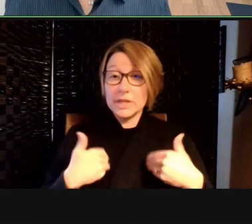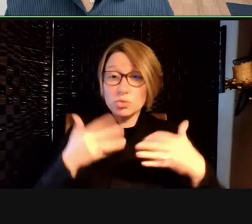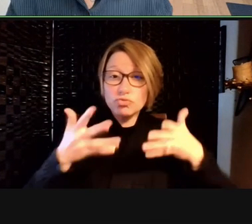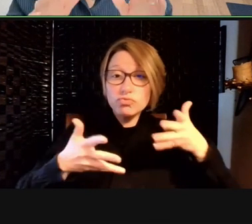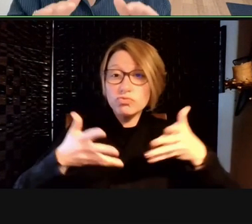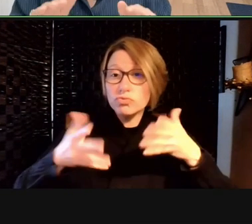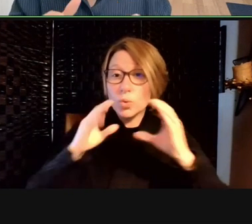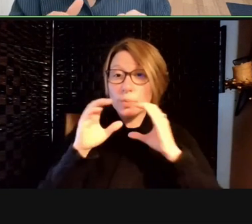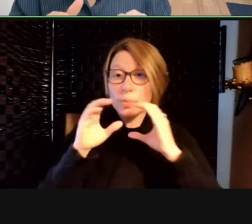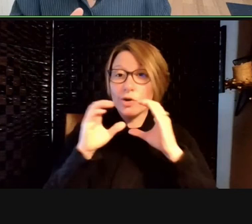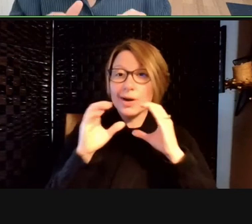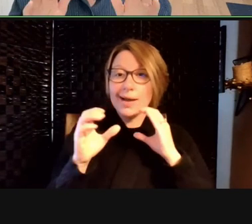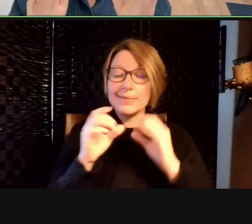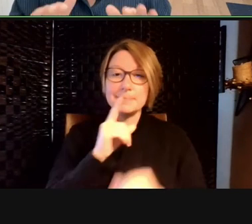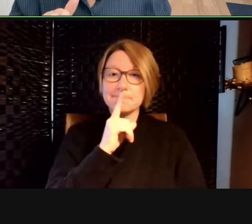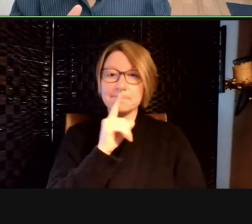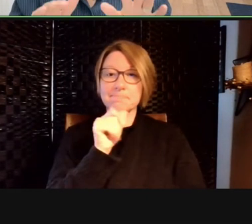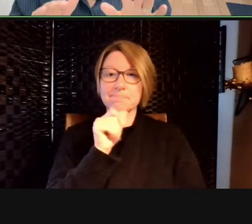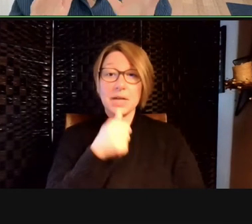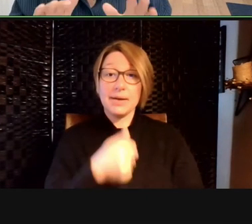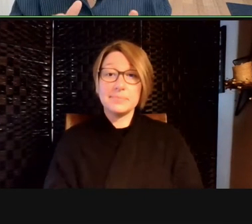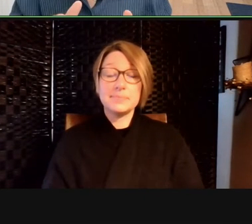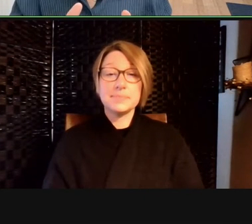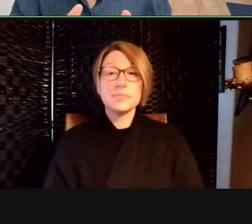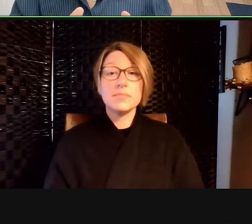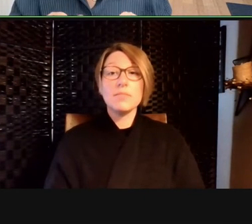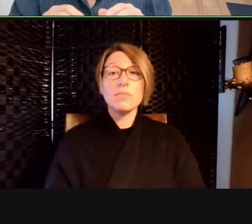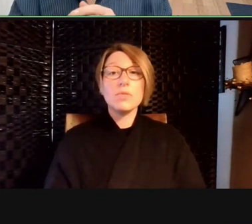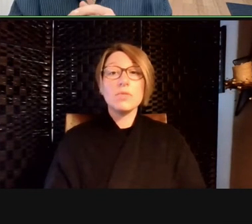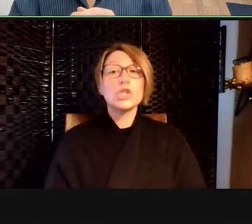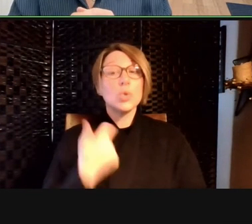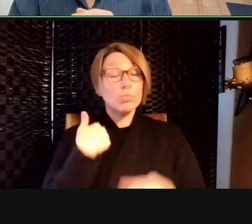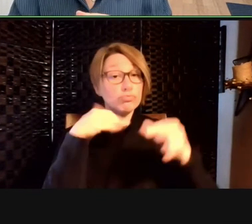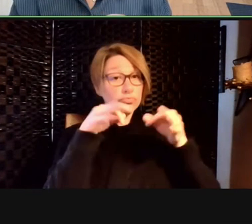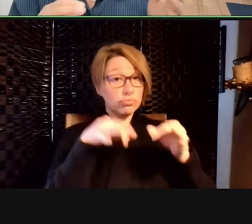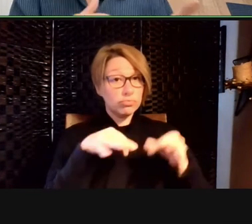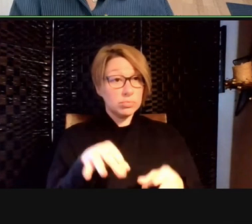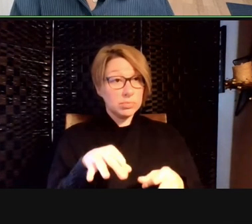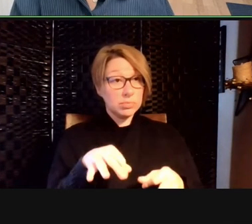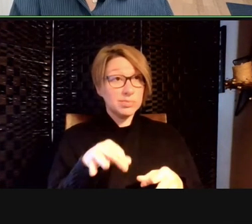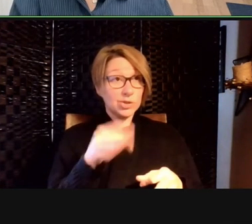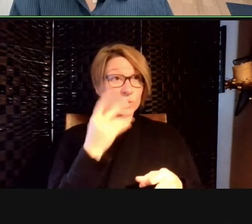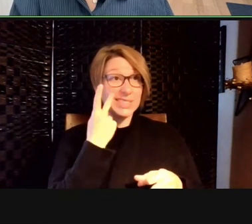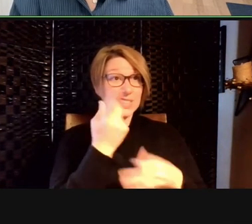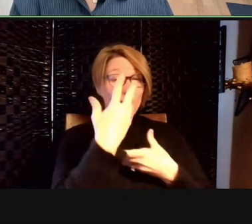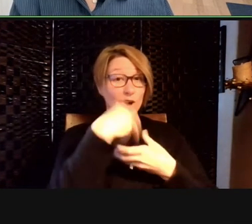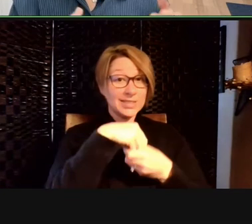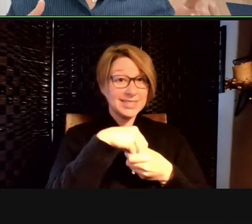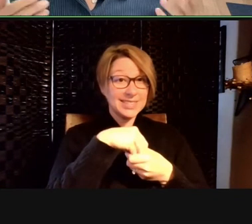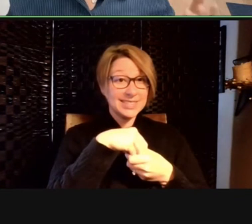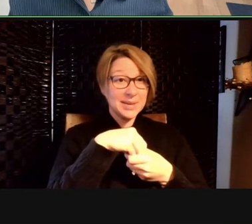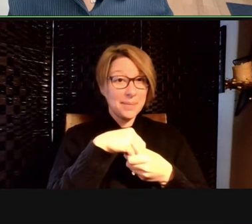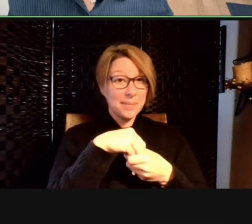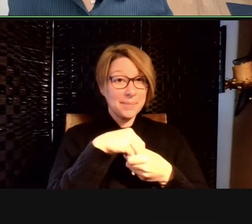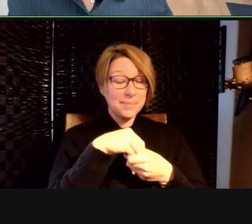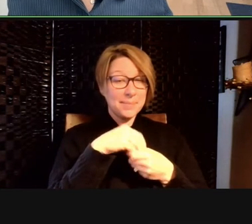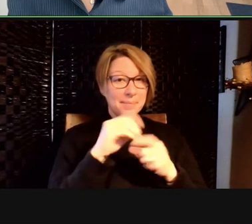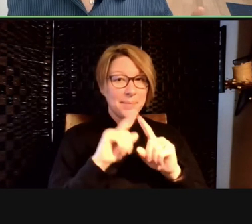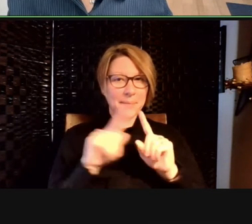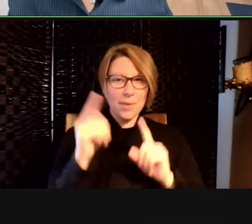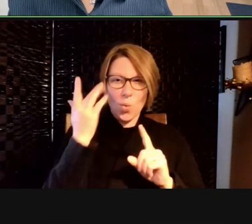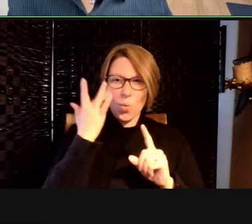Okay, so all of these are things that I'm just describing that you see in autism. And we can go back to that same question that David asked, why are we saying